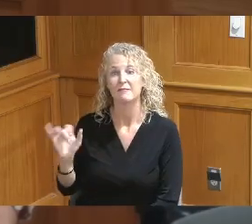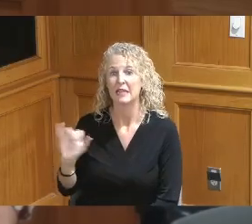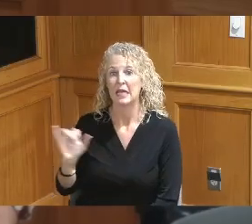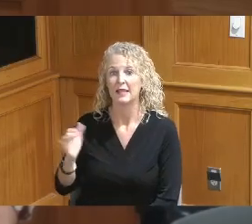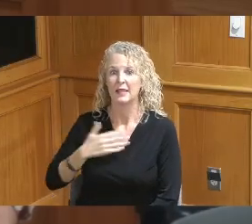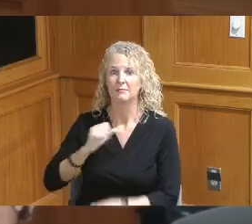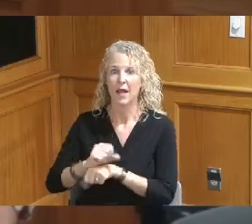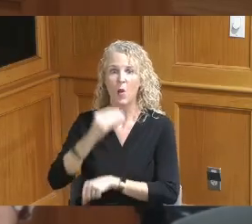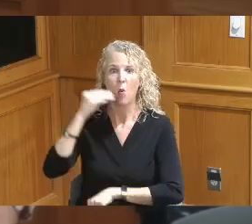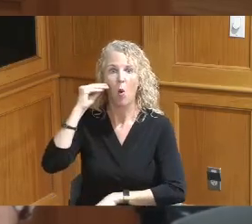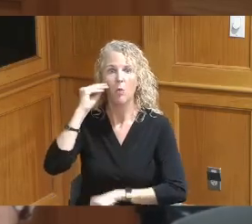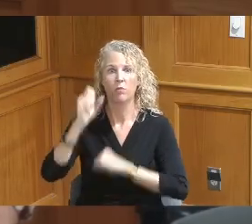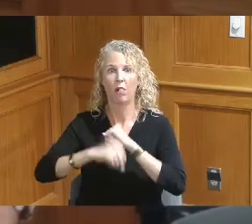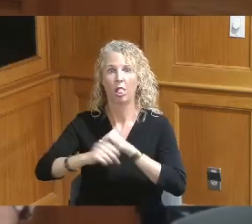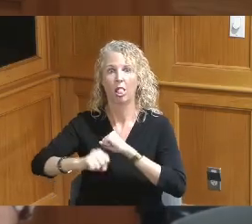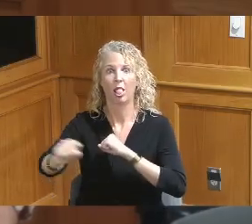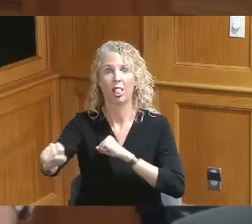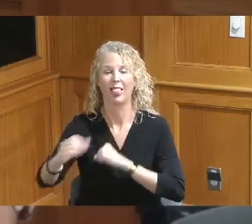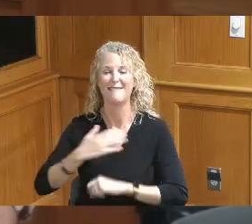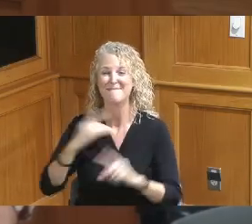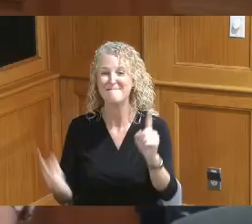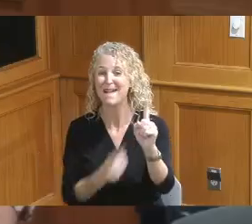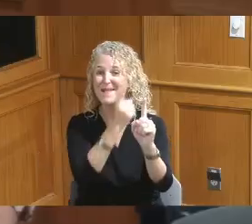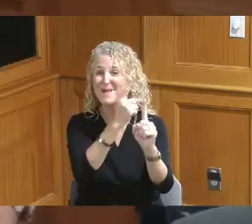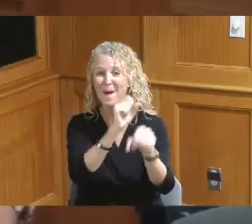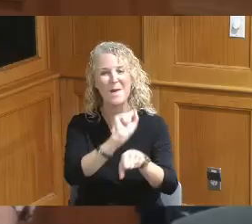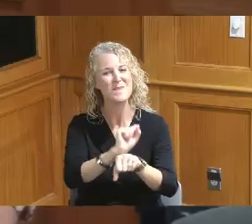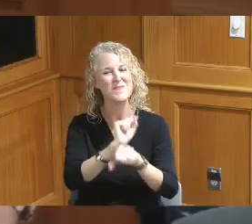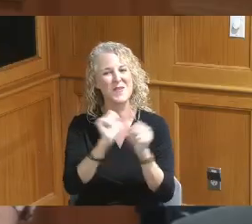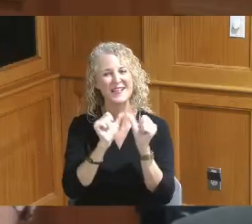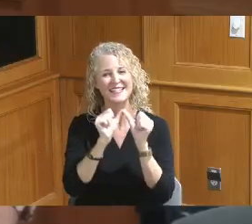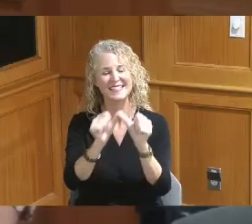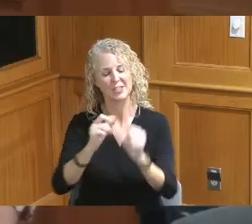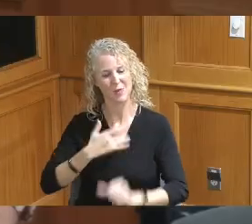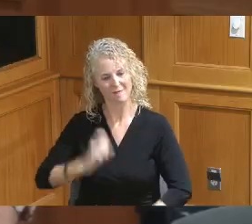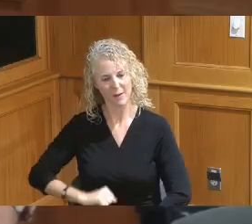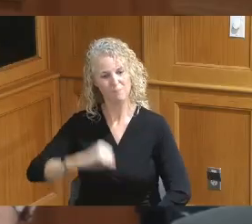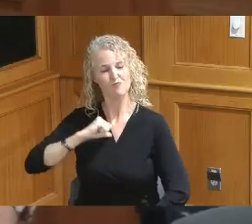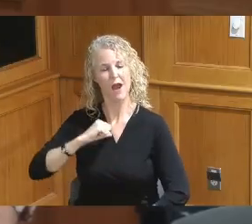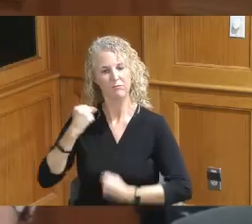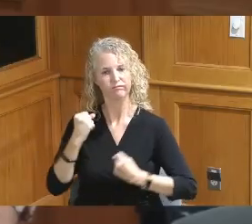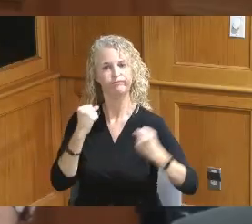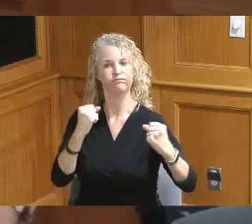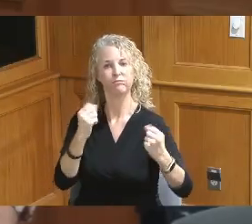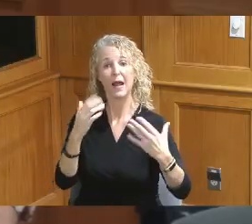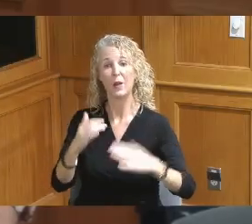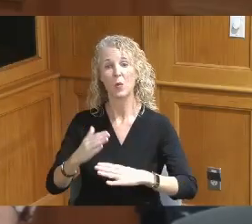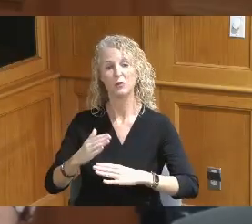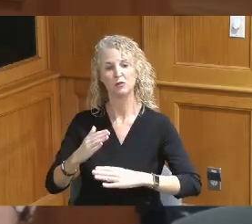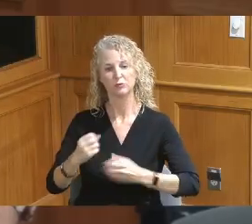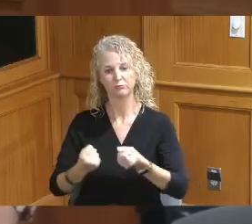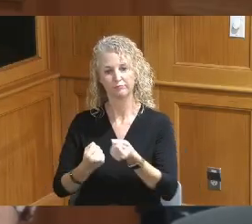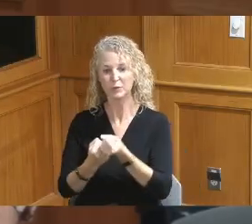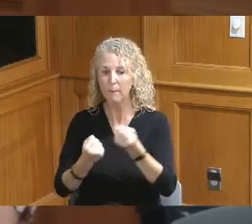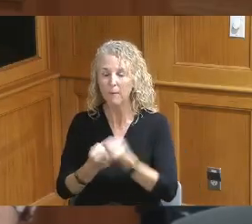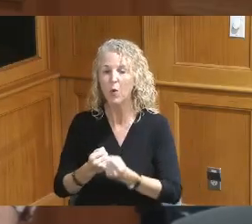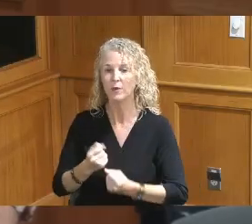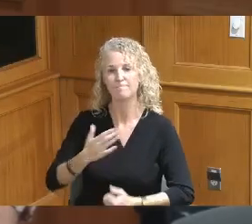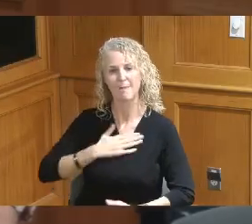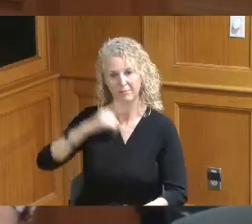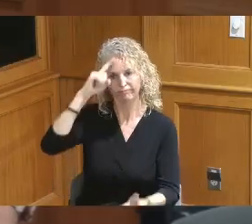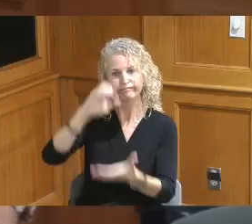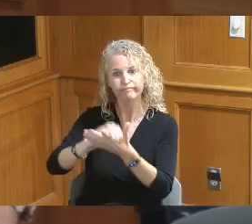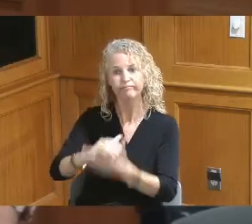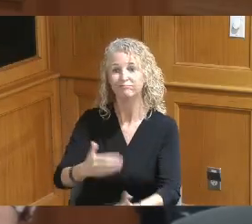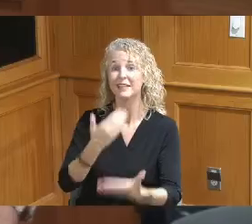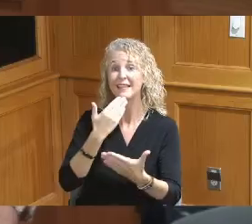even longer, I will continue to do the work proudly, boldly, and standing up for what I believe in. Thank you so much